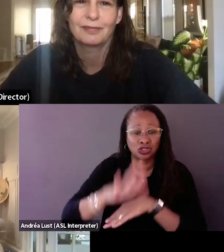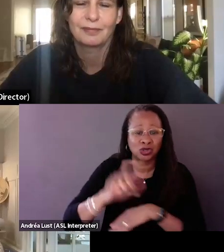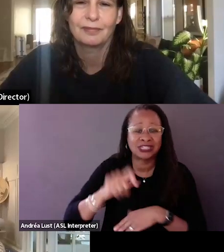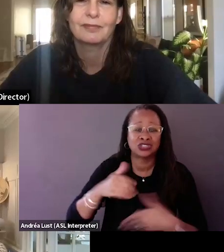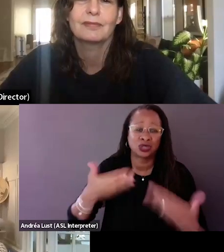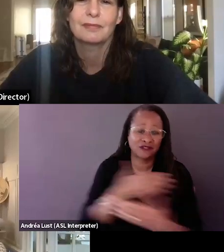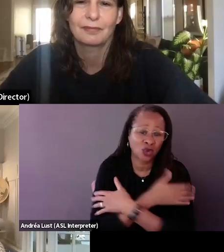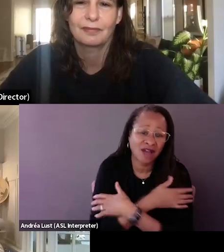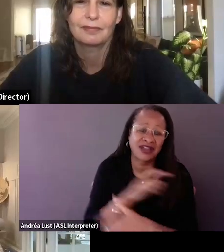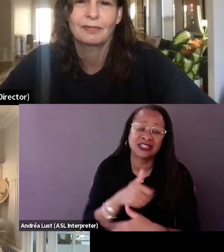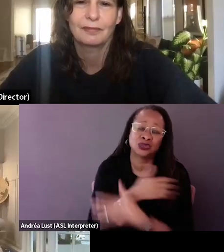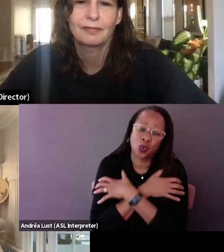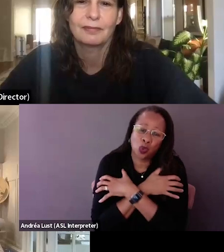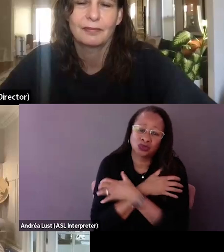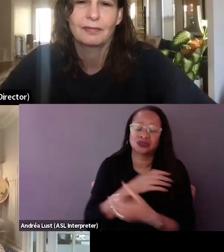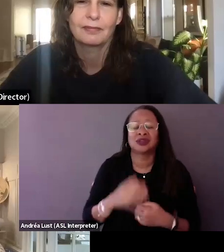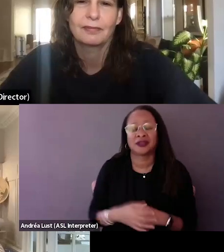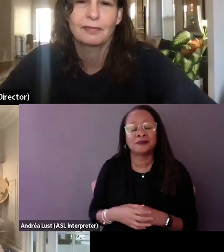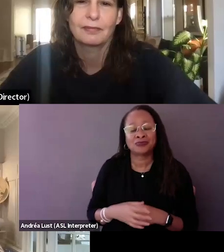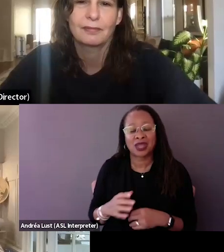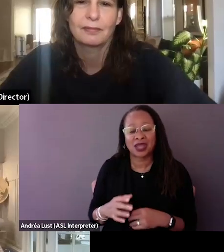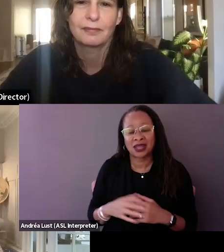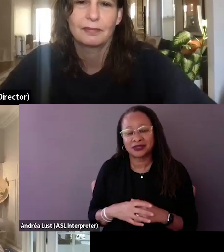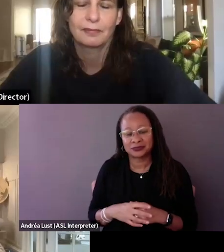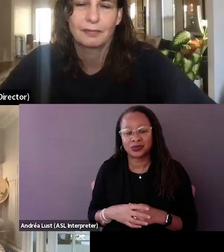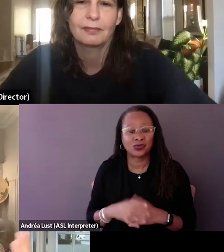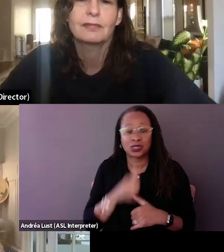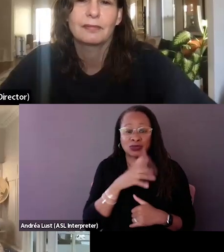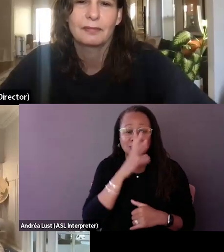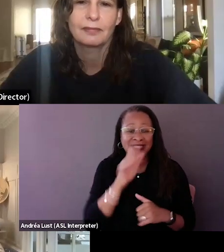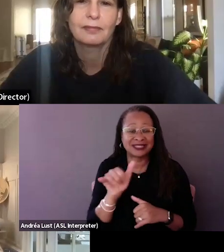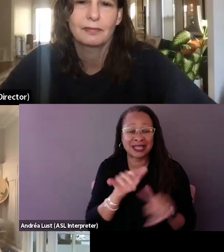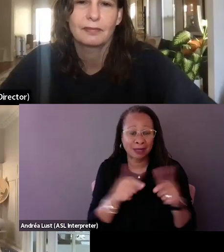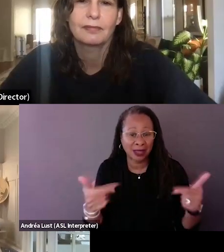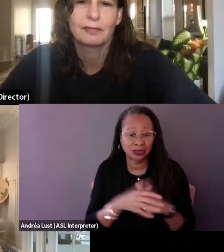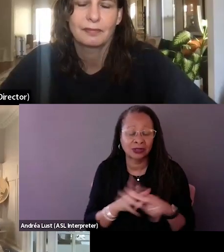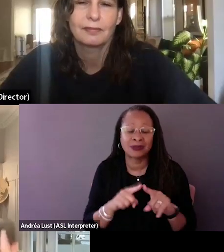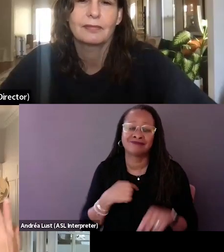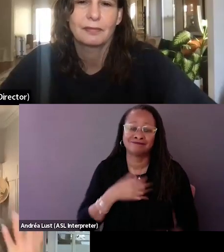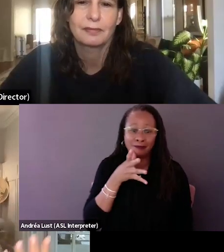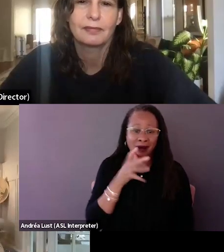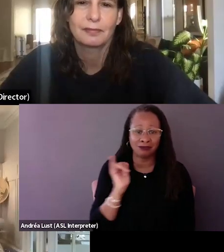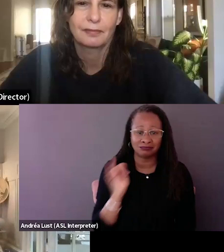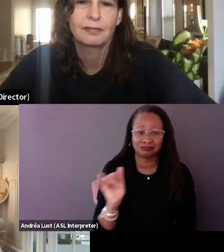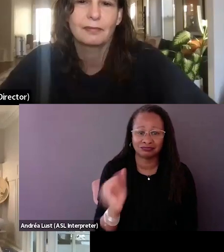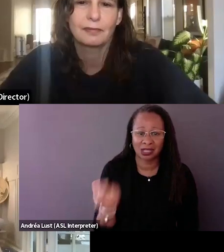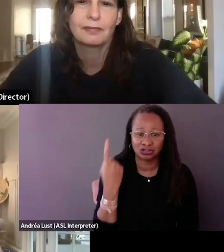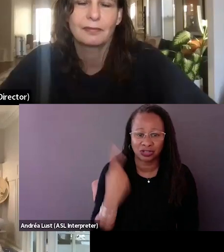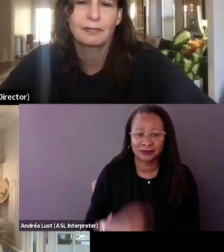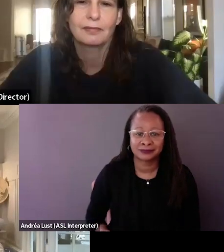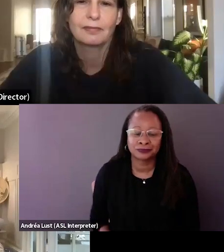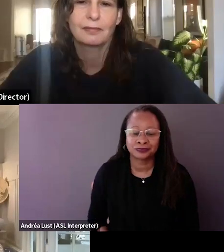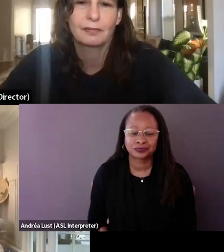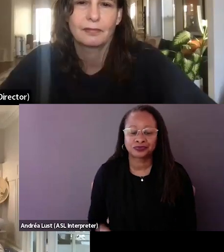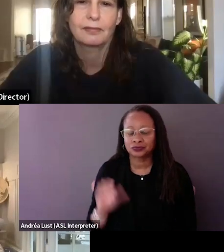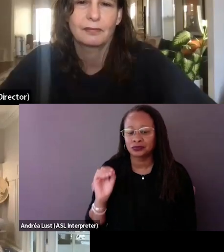hug. I need to hold you. We don't speak the same language. We don't, but I'm a mom. And, you know, so Soyeon